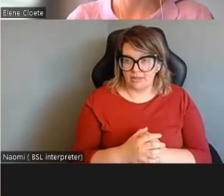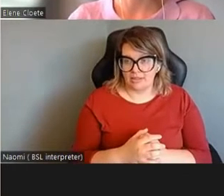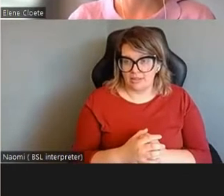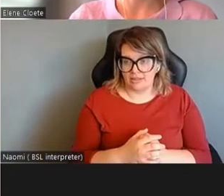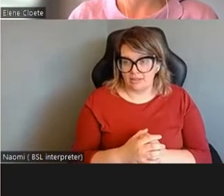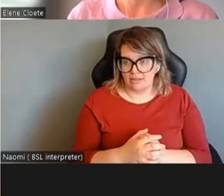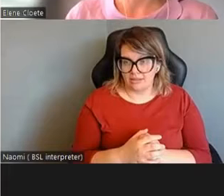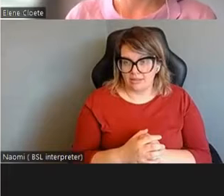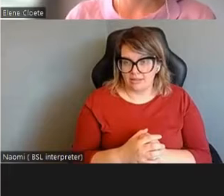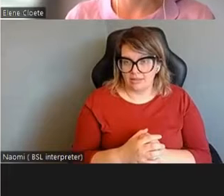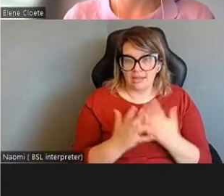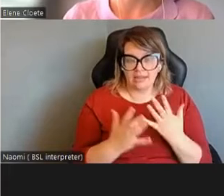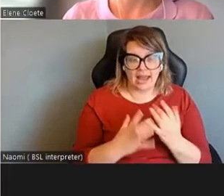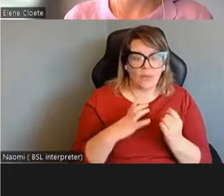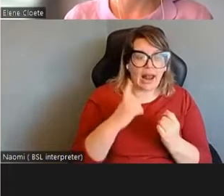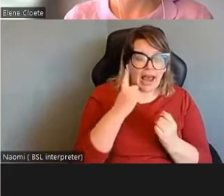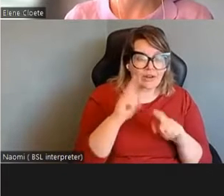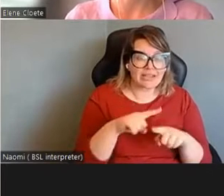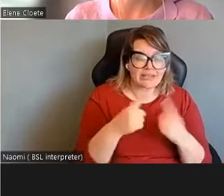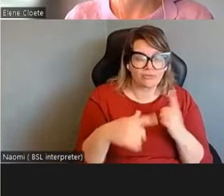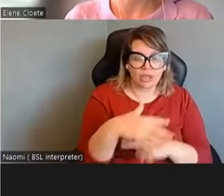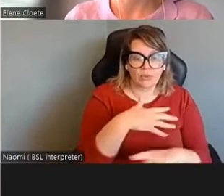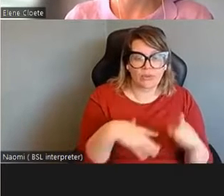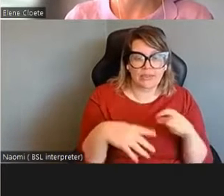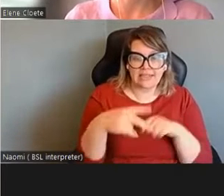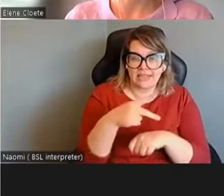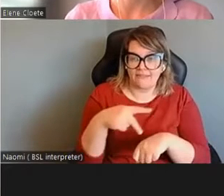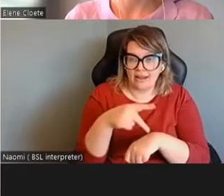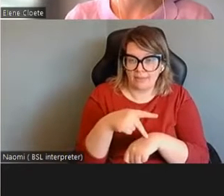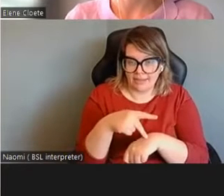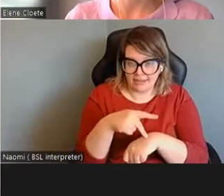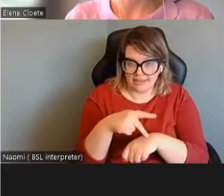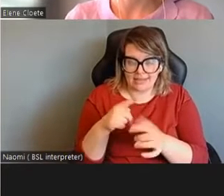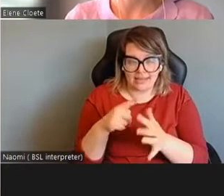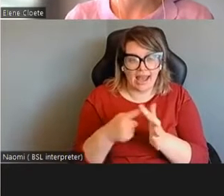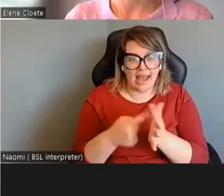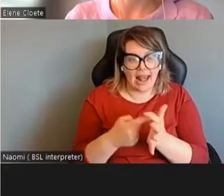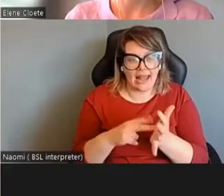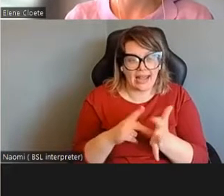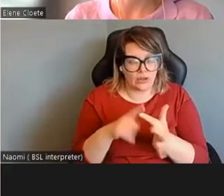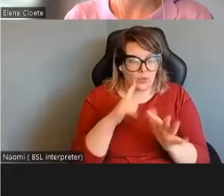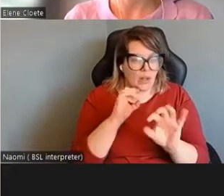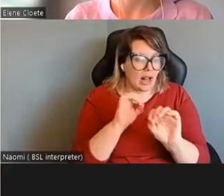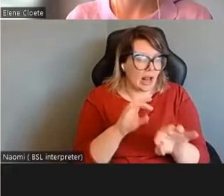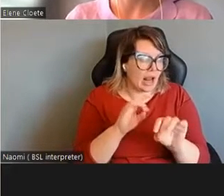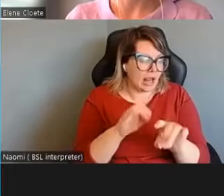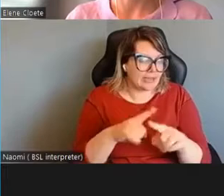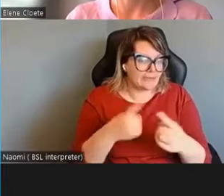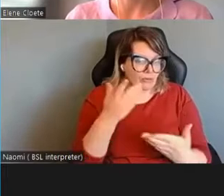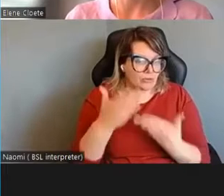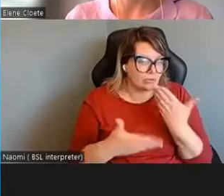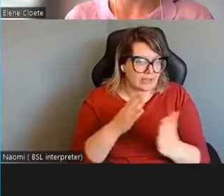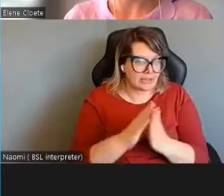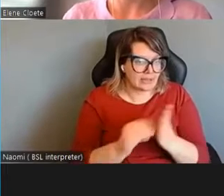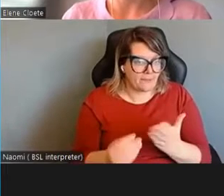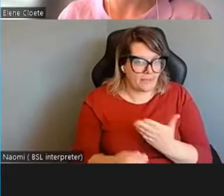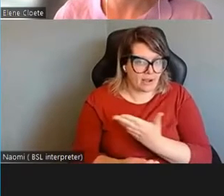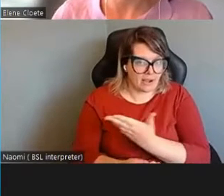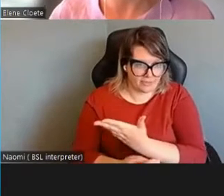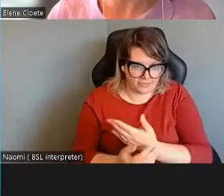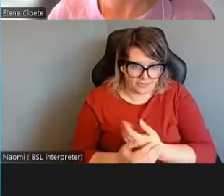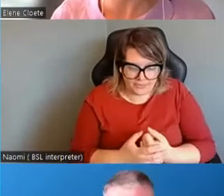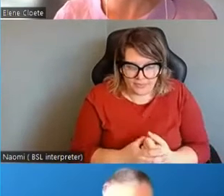different community in the Philippines, and Elene is going to share it with us right now. Over to you,